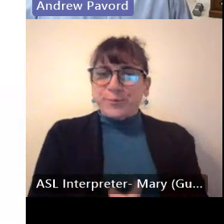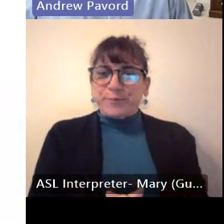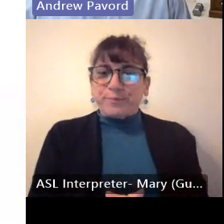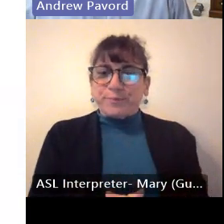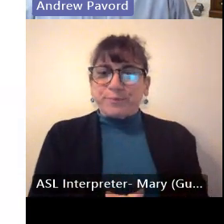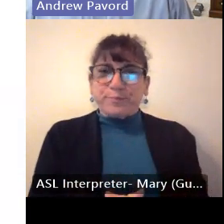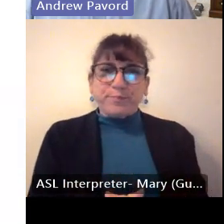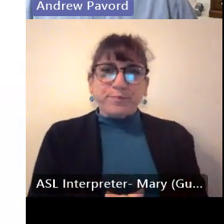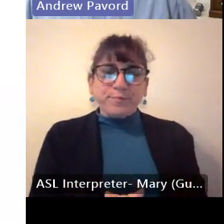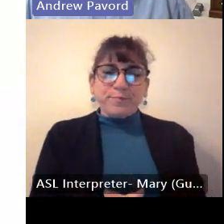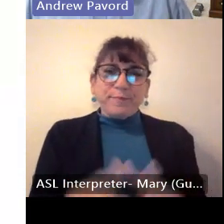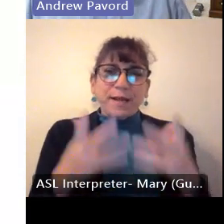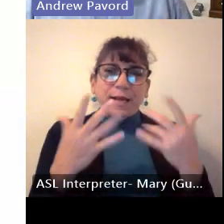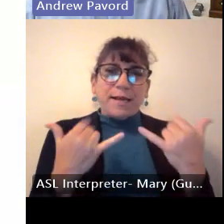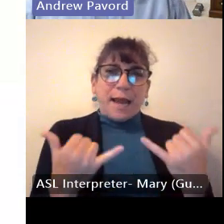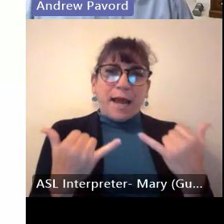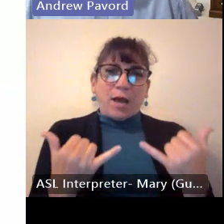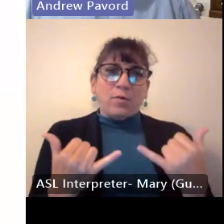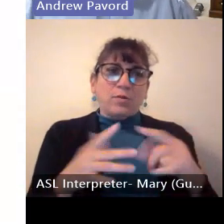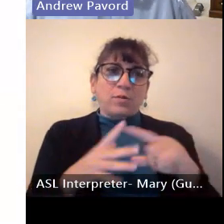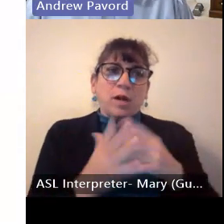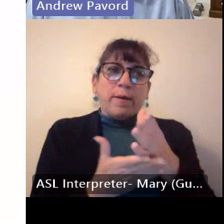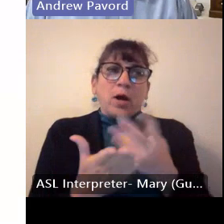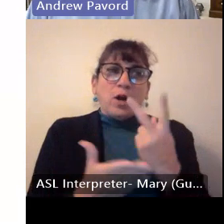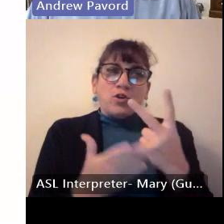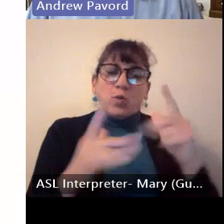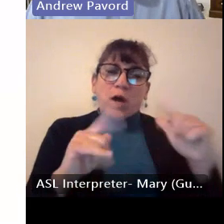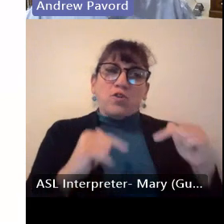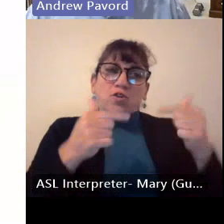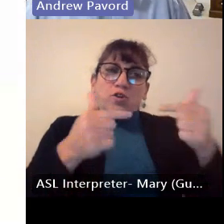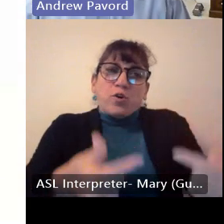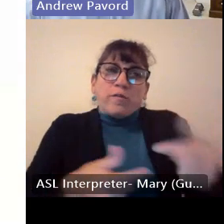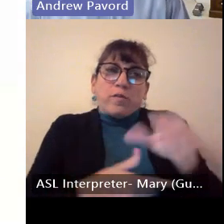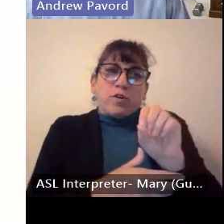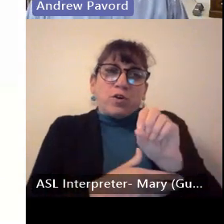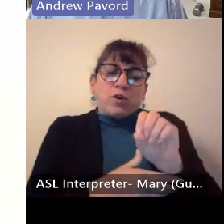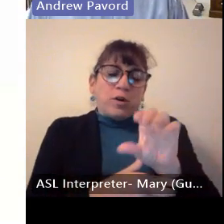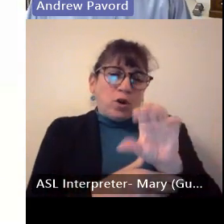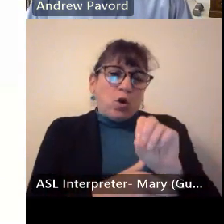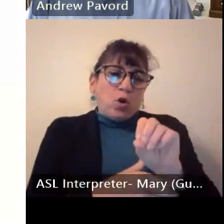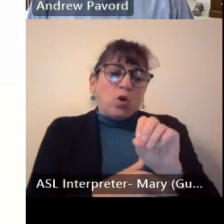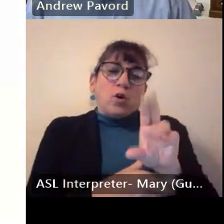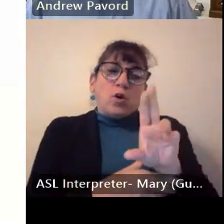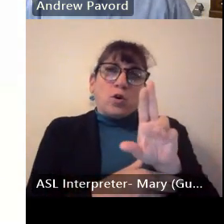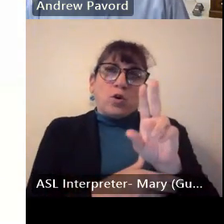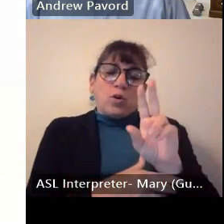we're now moving into part 2, and I'll turn it back over to Courtney and Shalini.